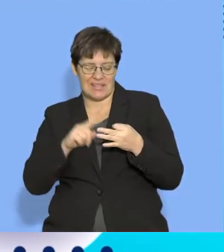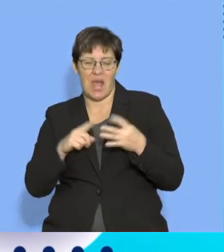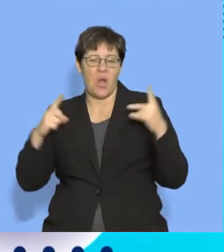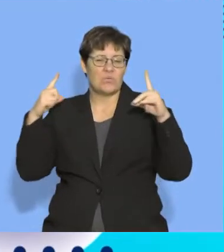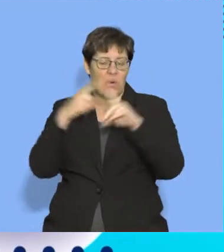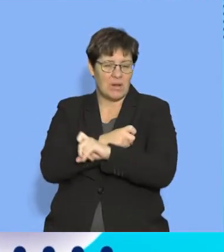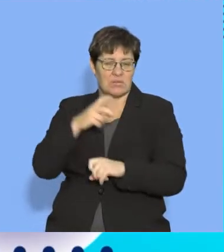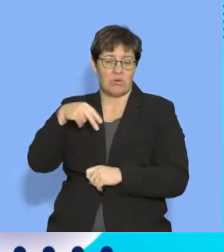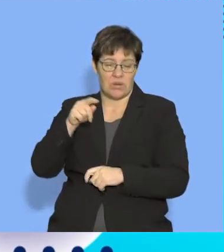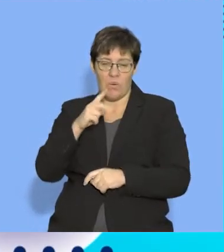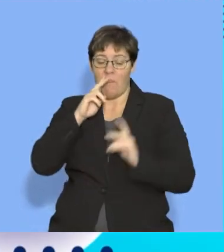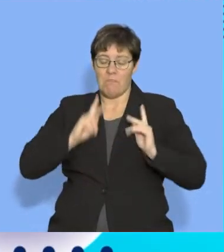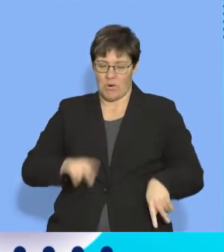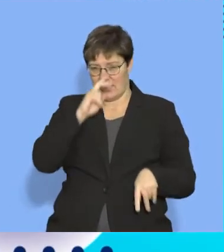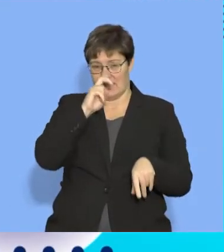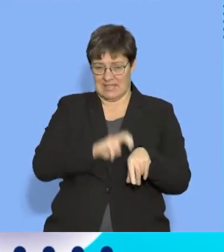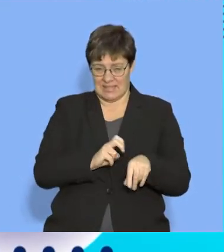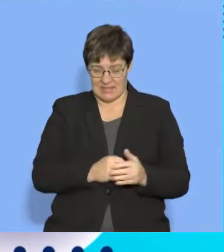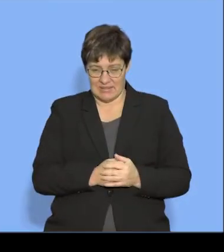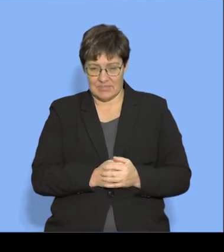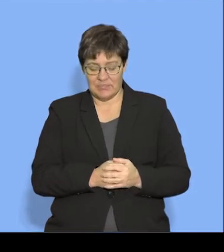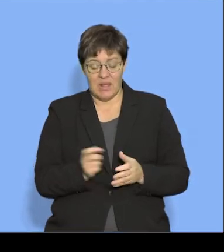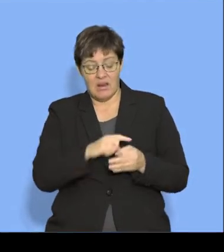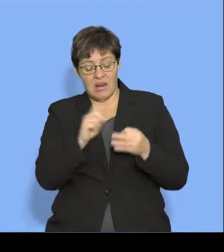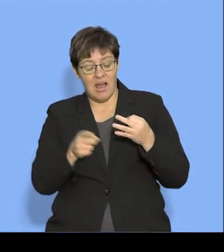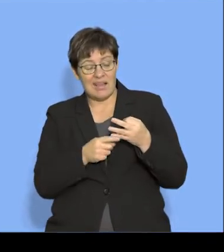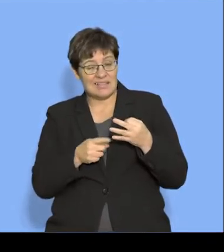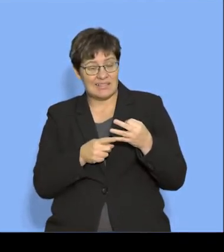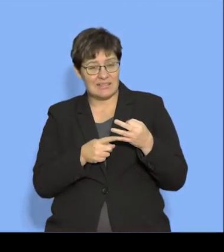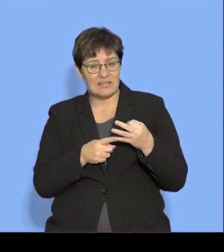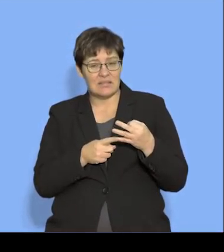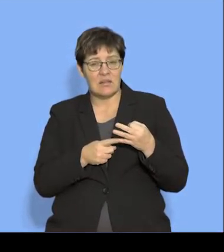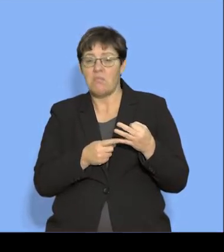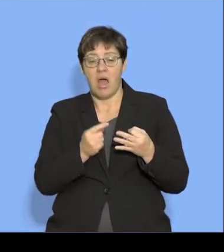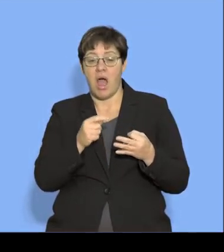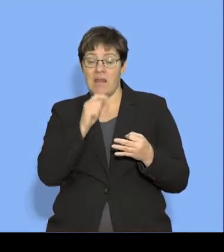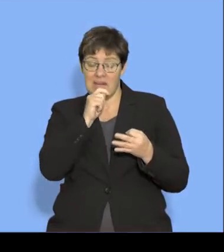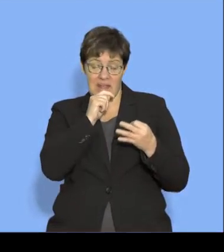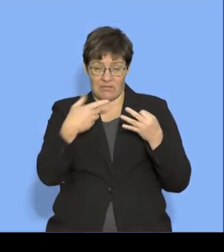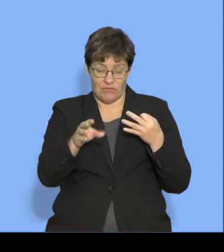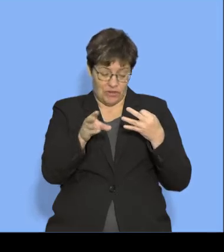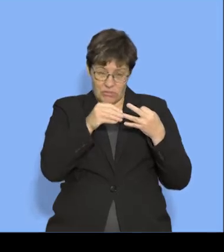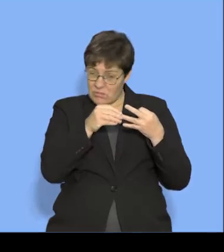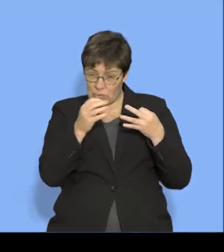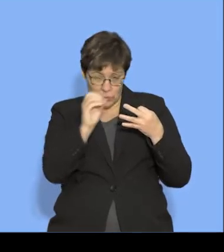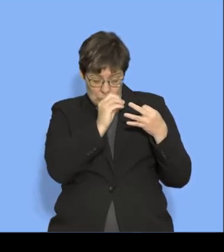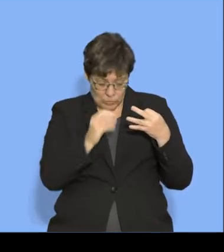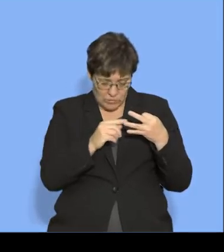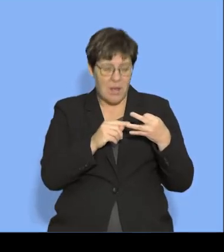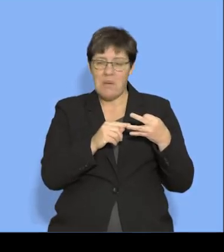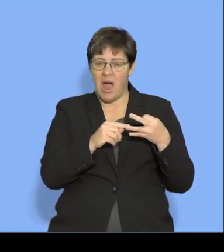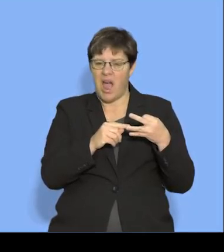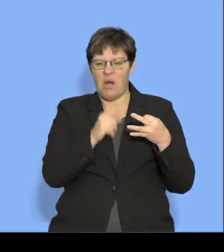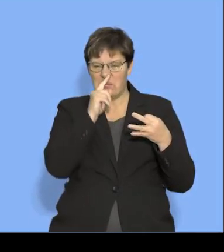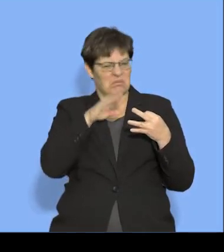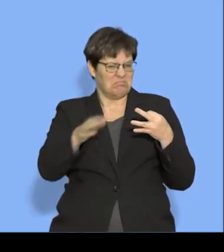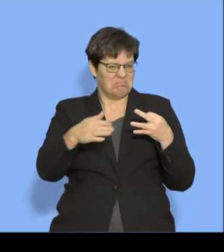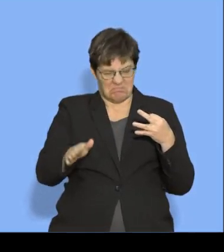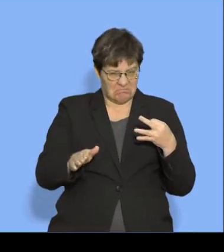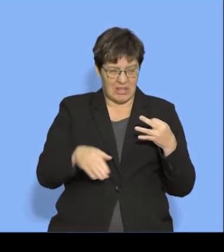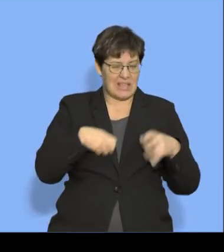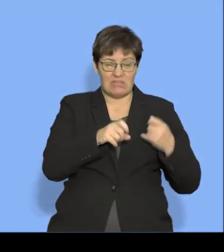that are needed by the body. And then finally, what happens to parts that are not needed, parts that cannot be digested from our